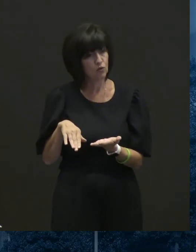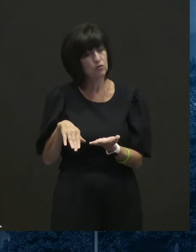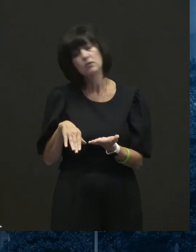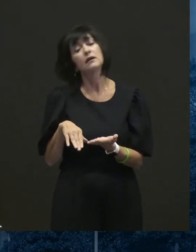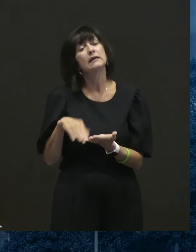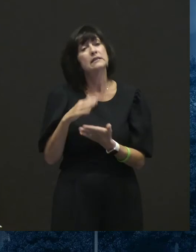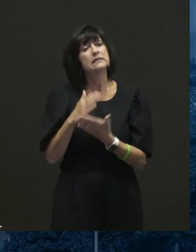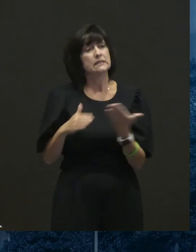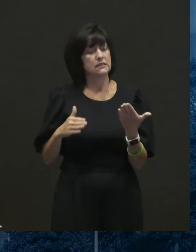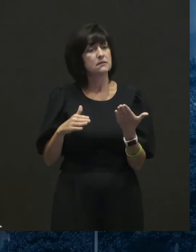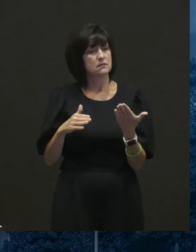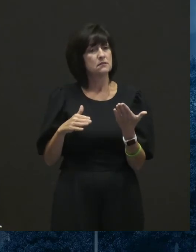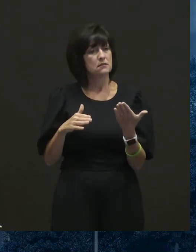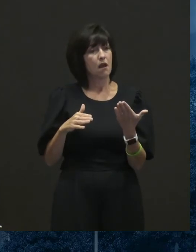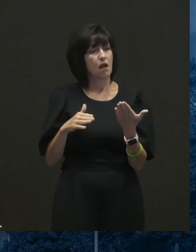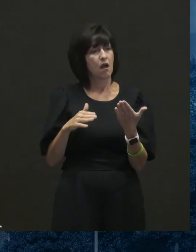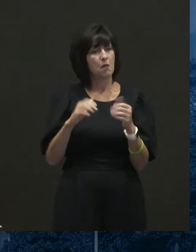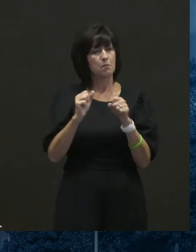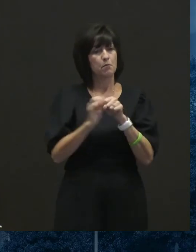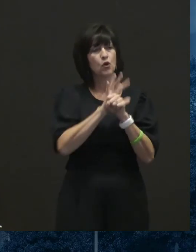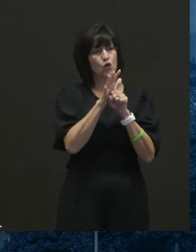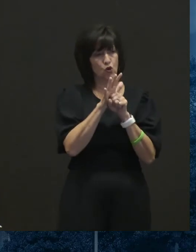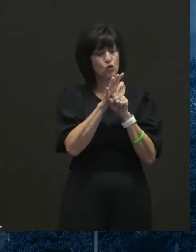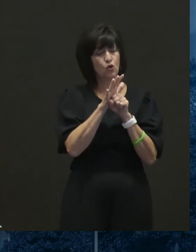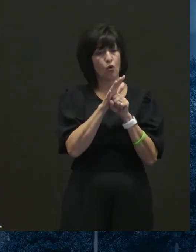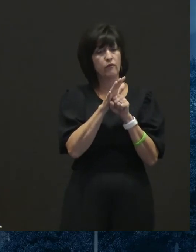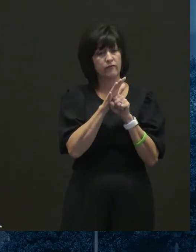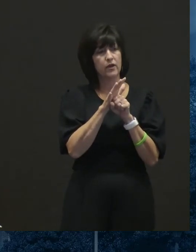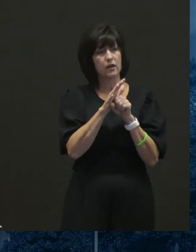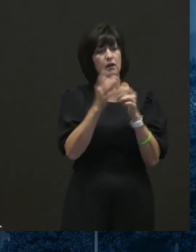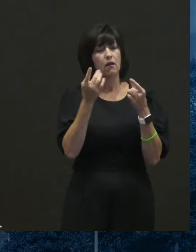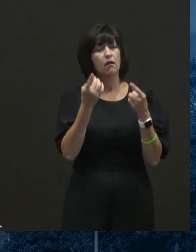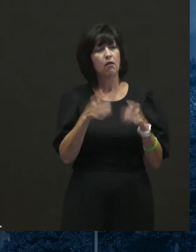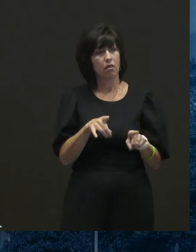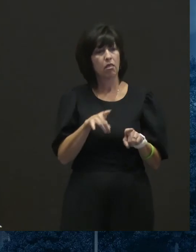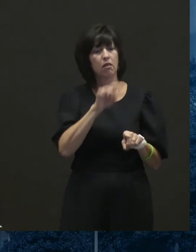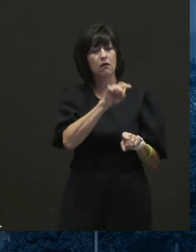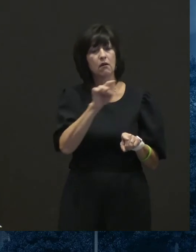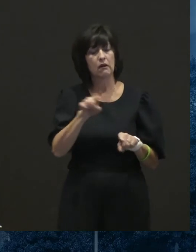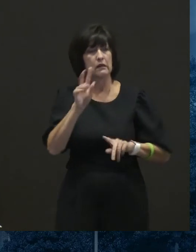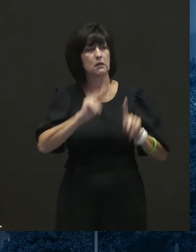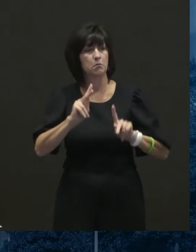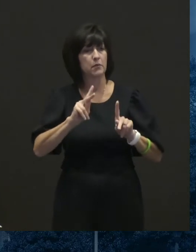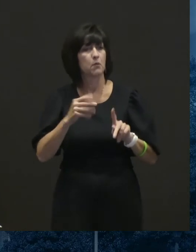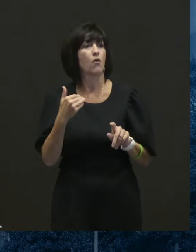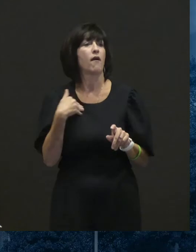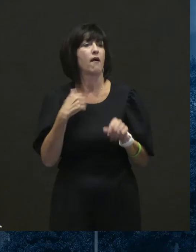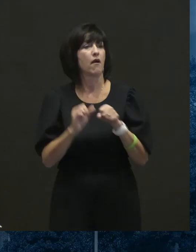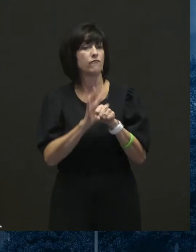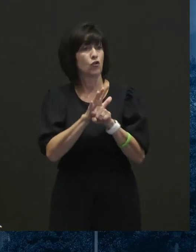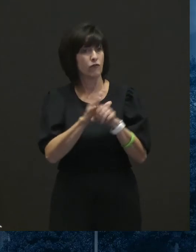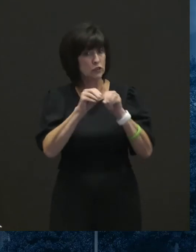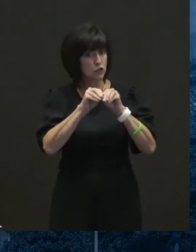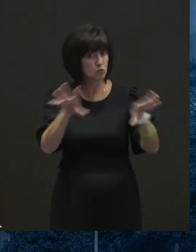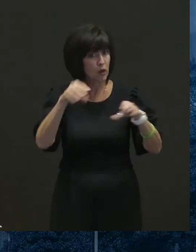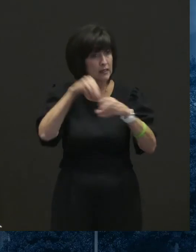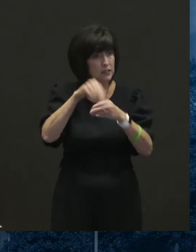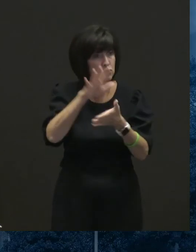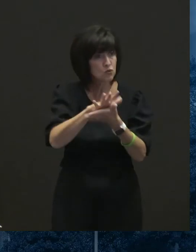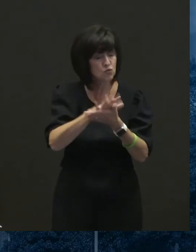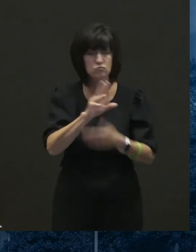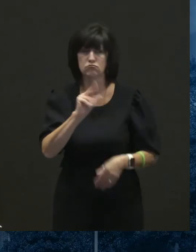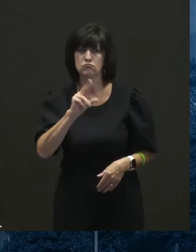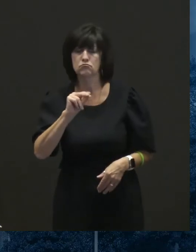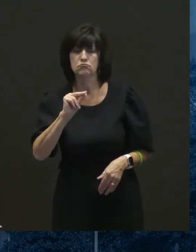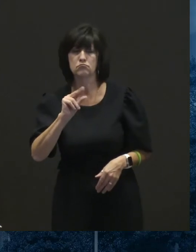associated with schools, not transmission within a school, which is a good thing. It's still early, just a handful of districts that are in